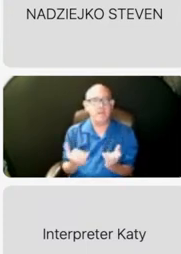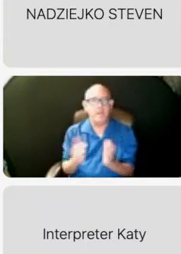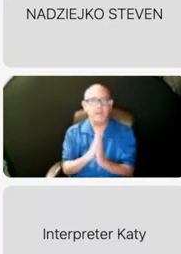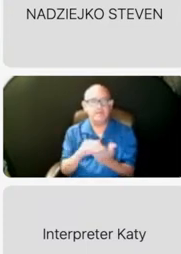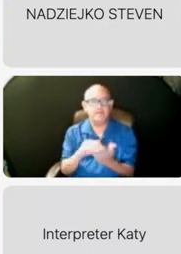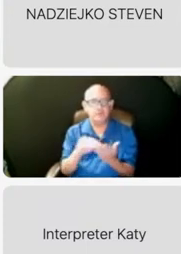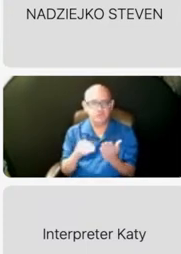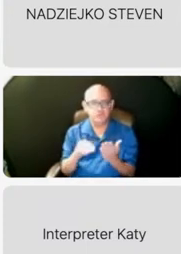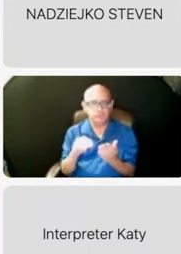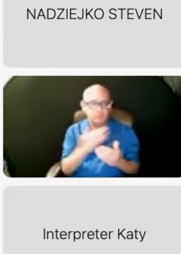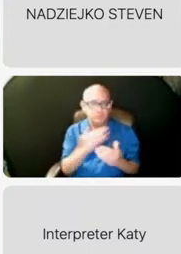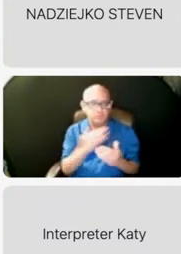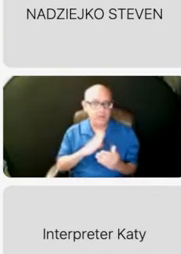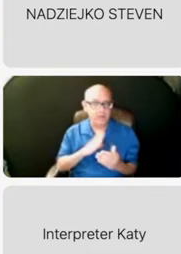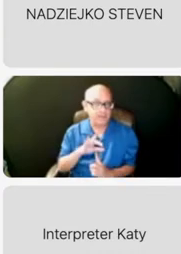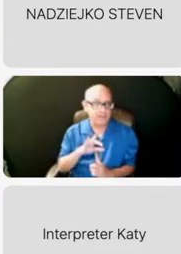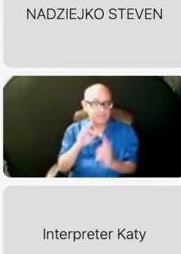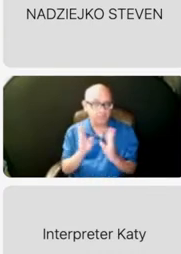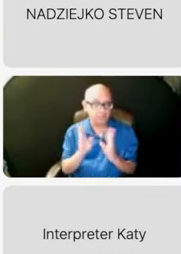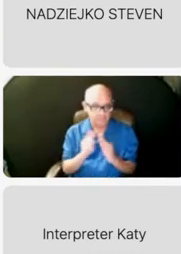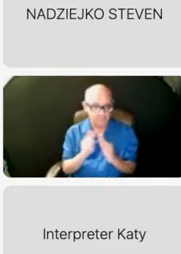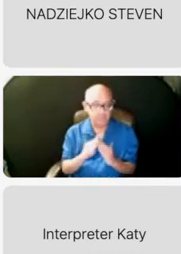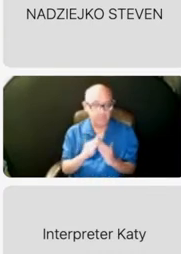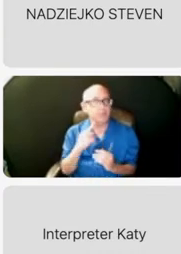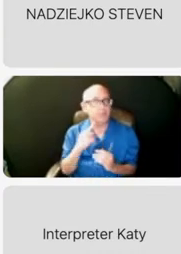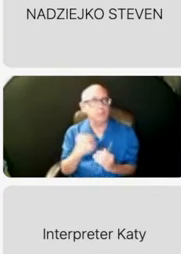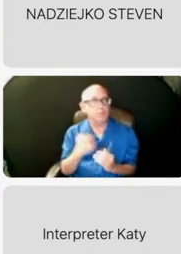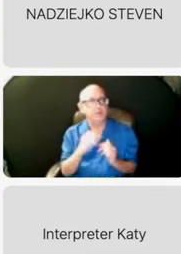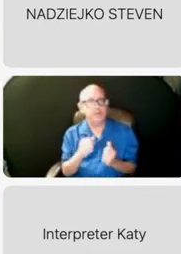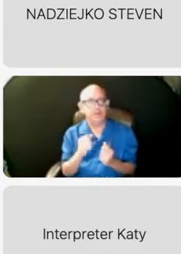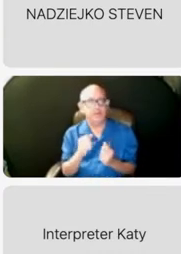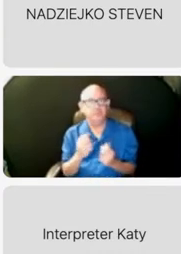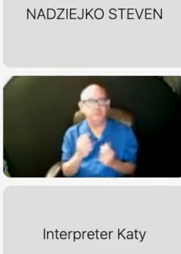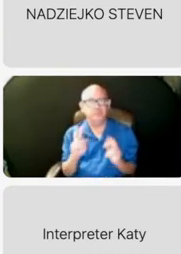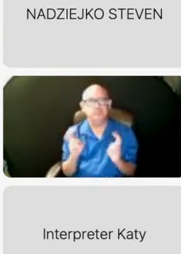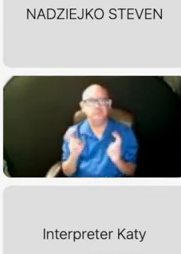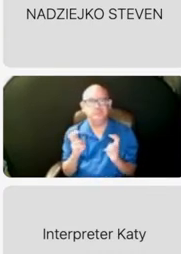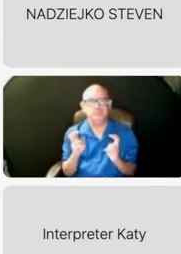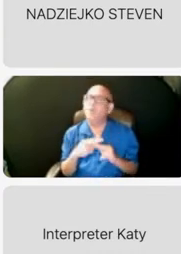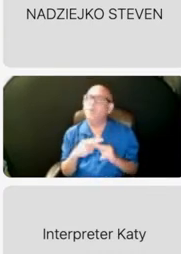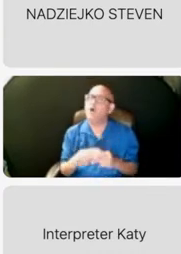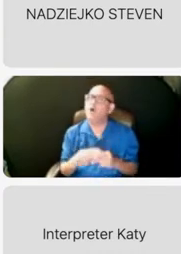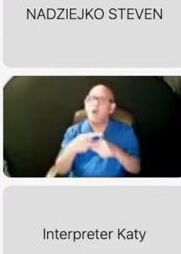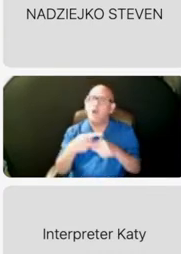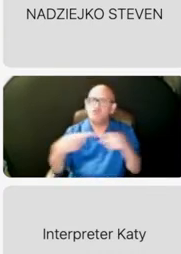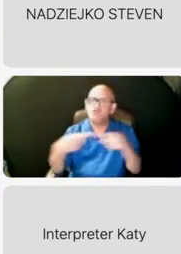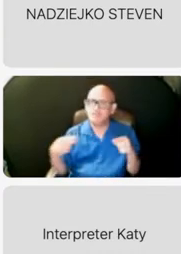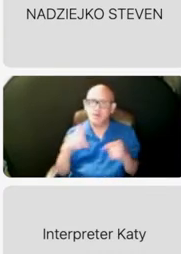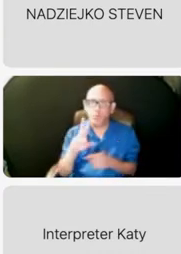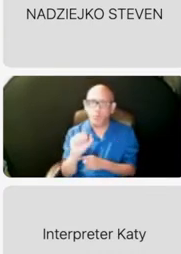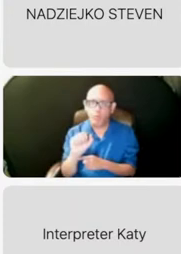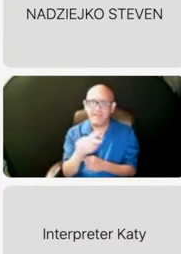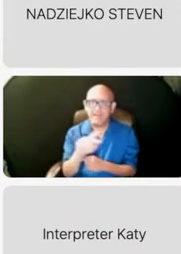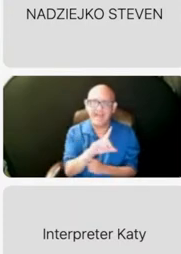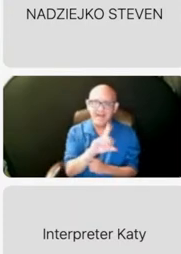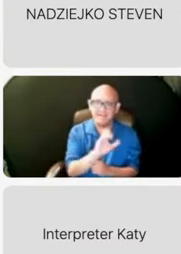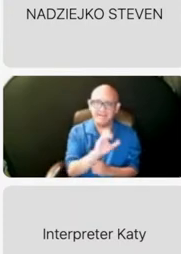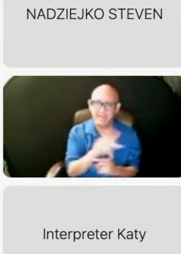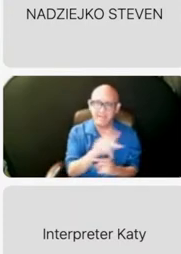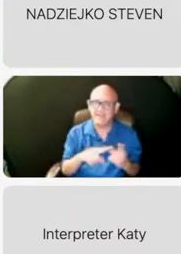so uh we can do a uh what we're calling a crosswalk between the lcap and the dsdp plan which